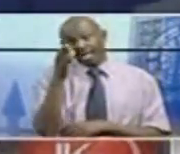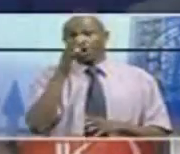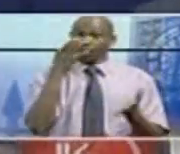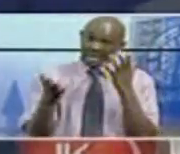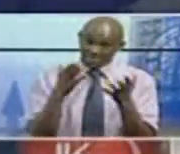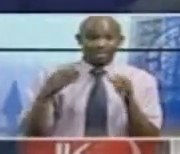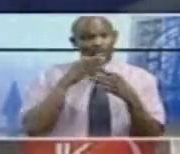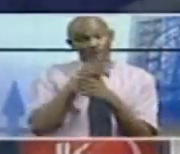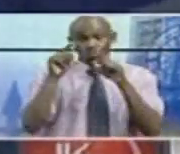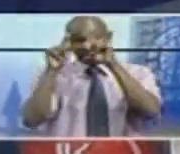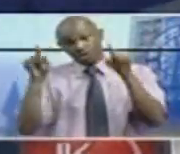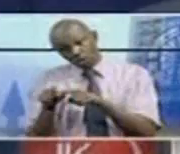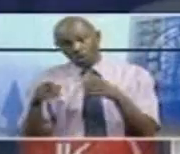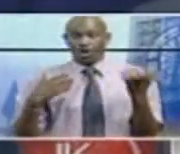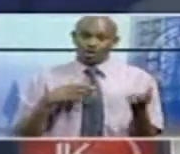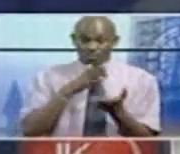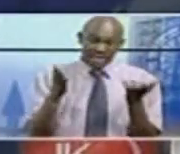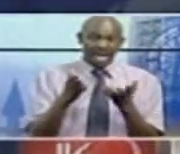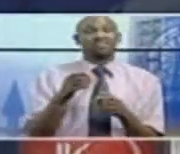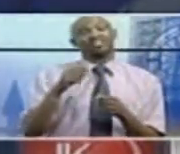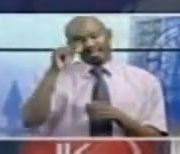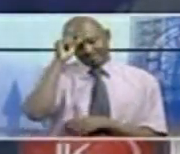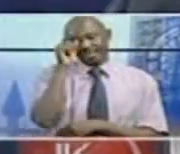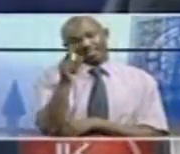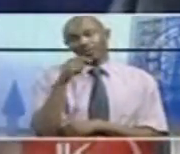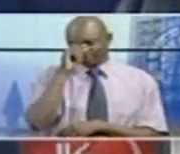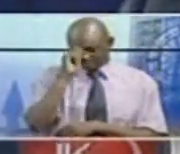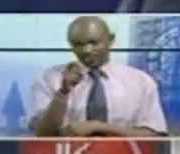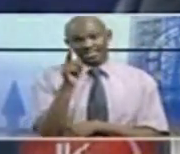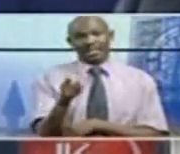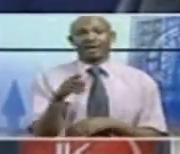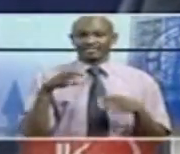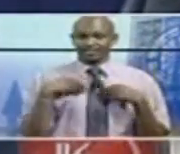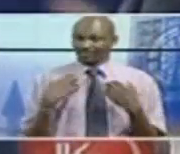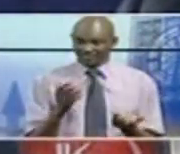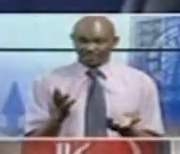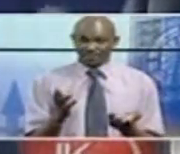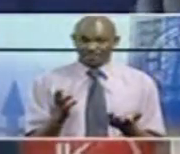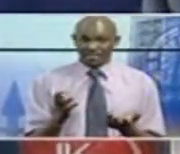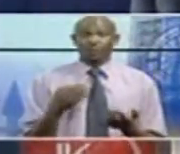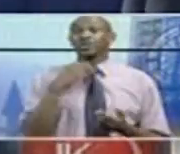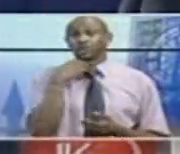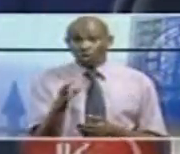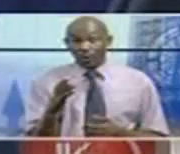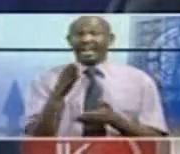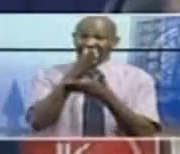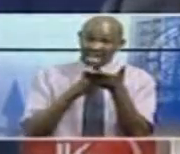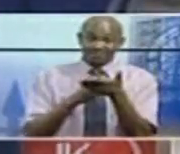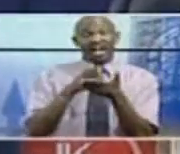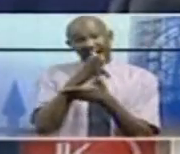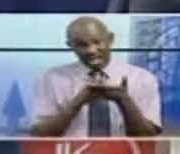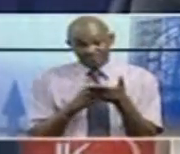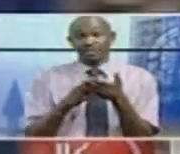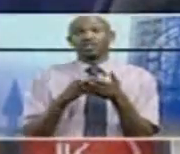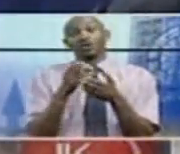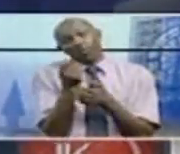came in through the window, they are the government of the day. We have to respect that. We have accepted. Sure. And we don't want half of it. We don't want a